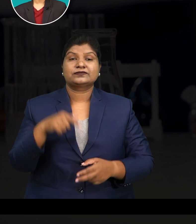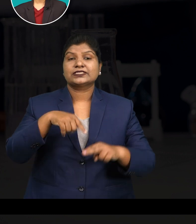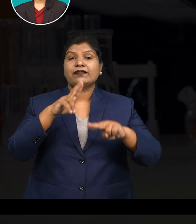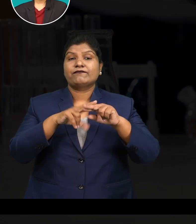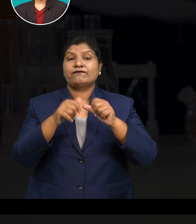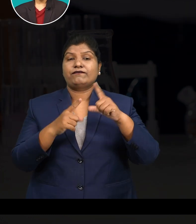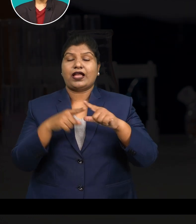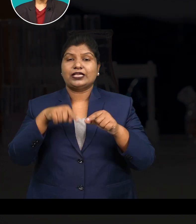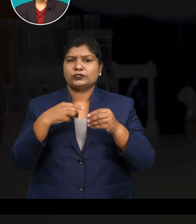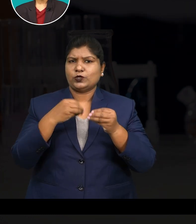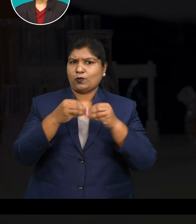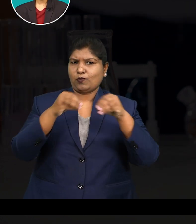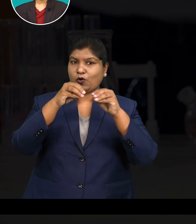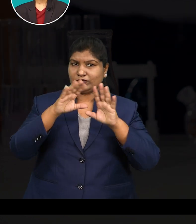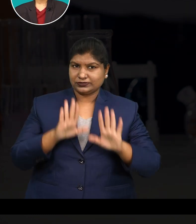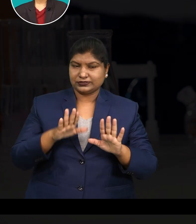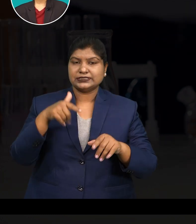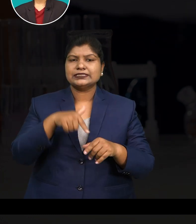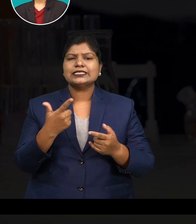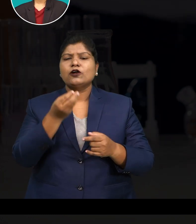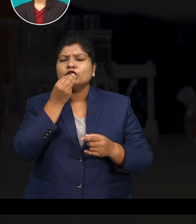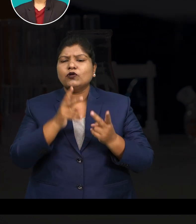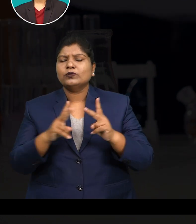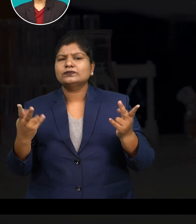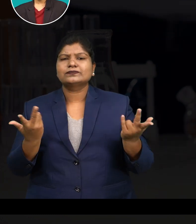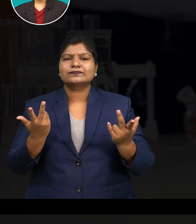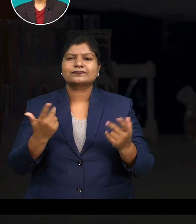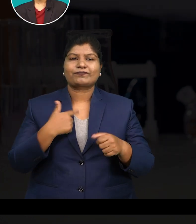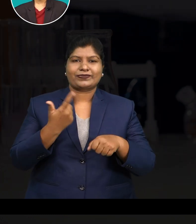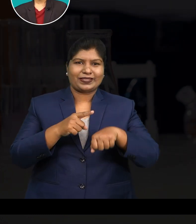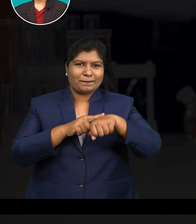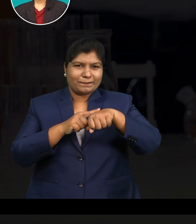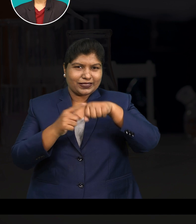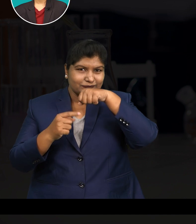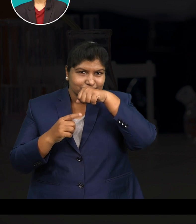Fat-rich foods include butter, ghee,